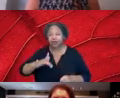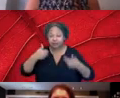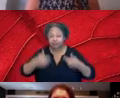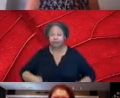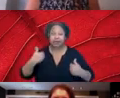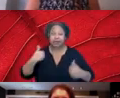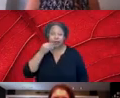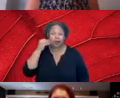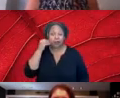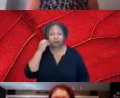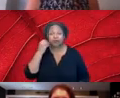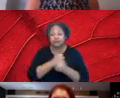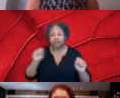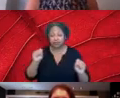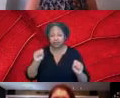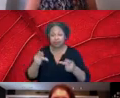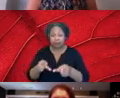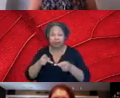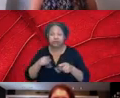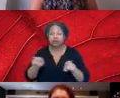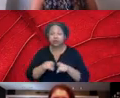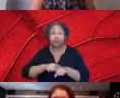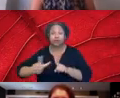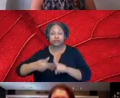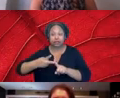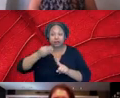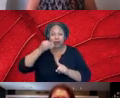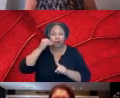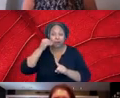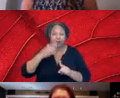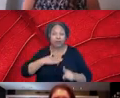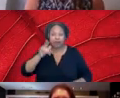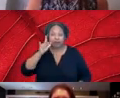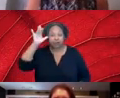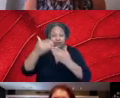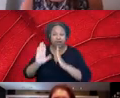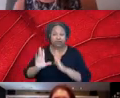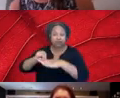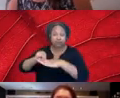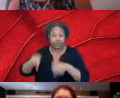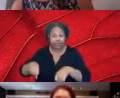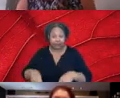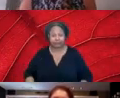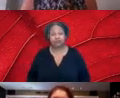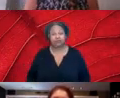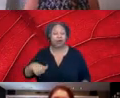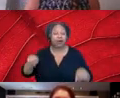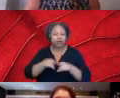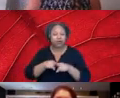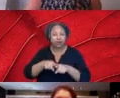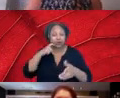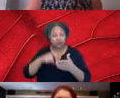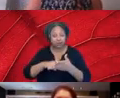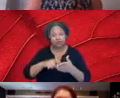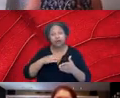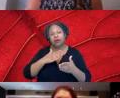a safe one, and a second home, a home at my parents' house. And I recognize that my home sits on the territories